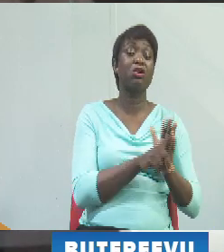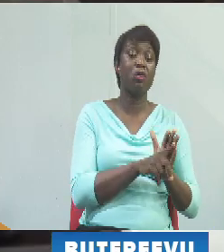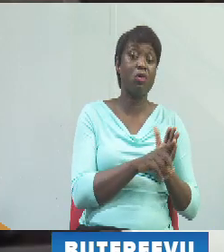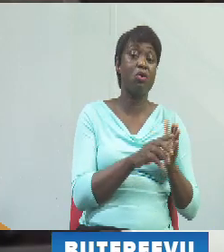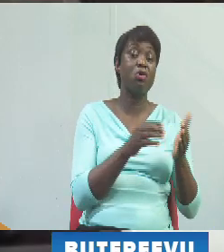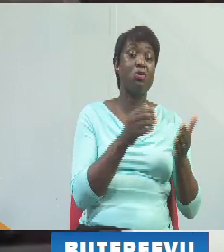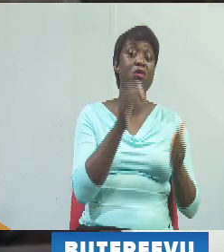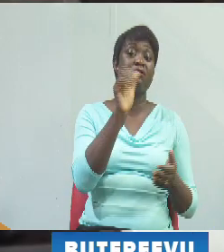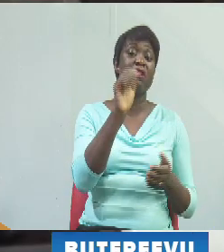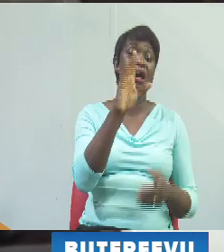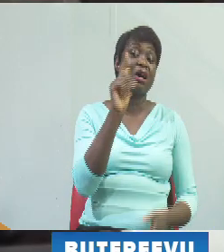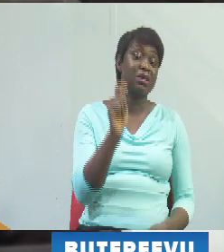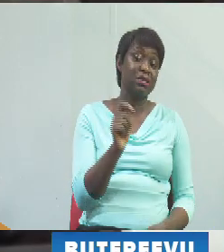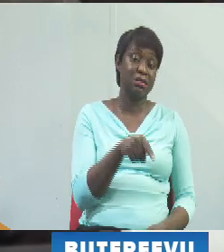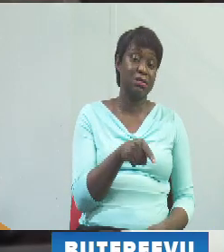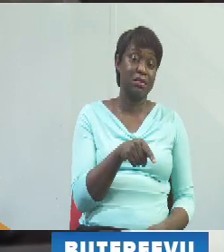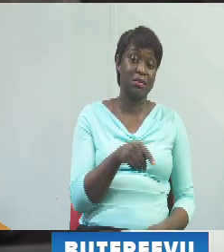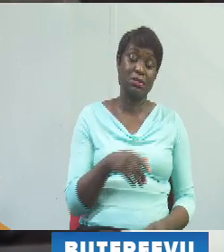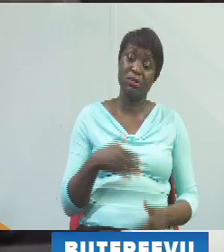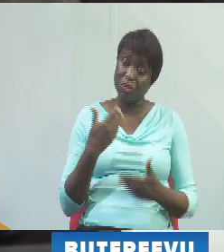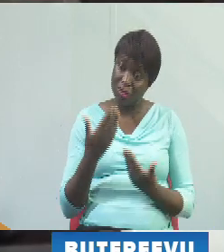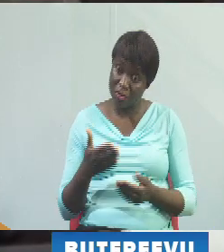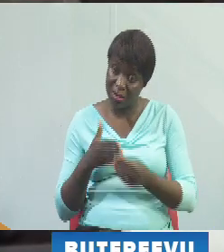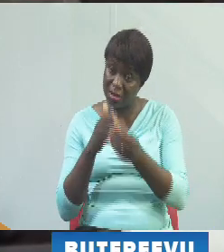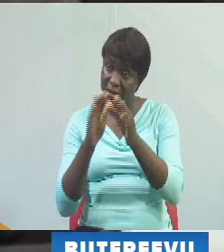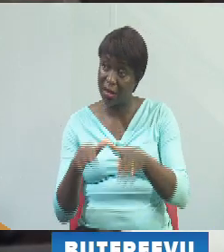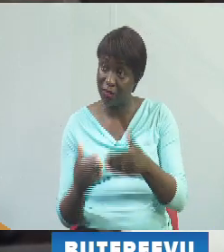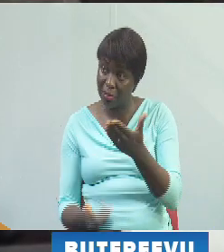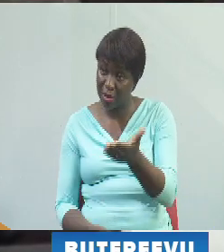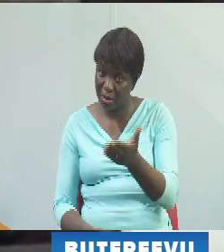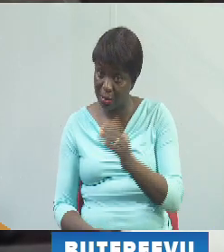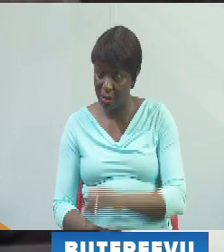Act. Therefore, Right Honorable Speaker,